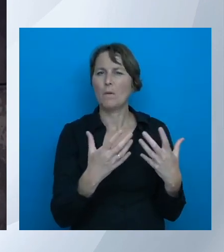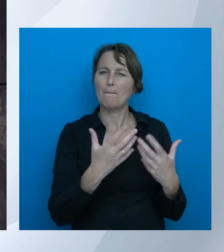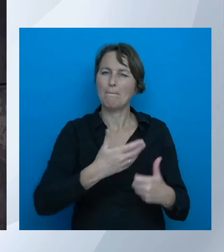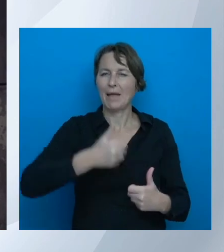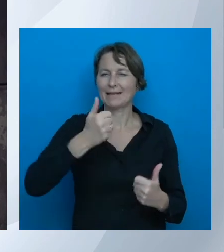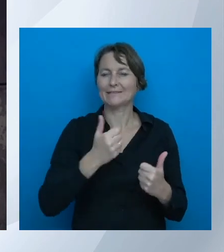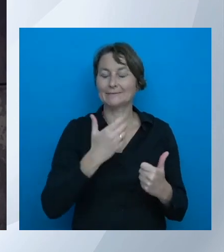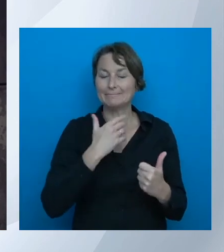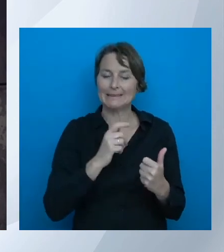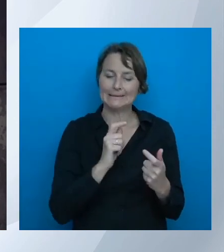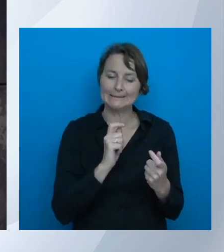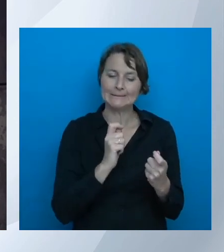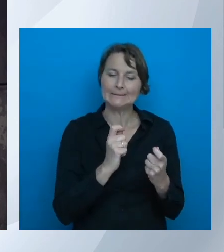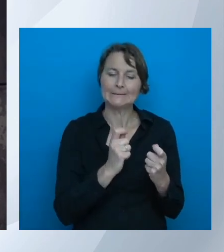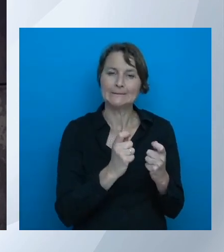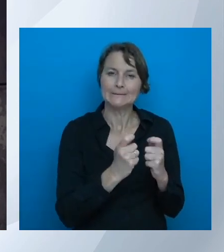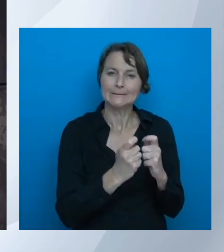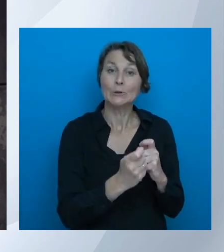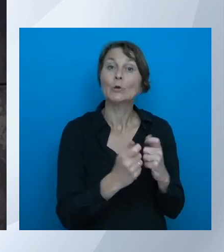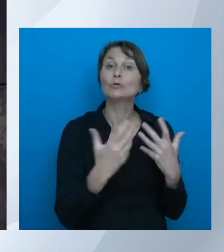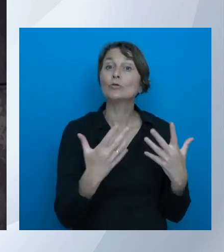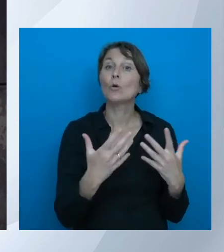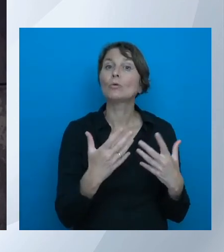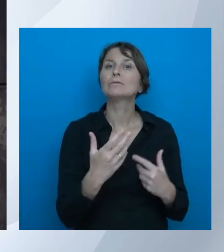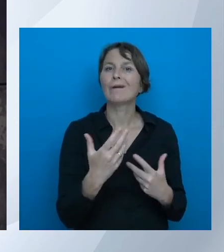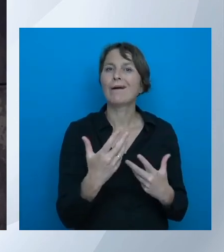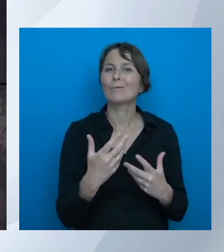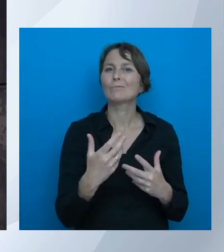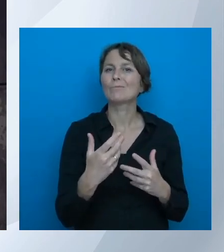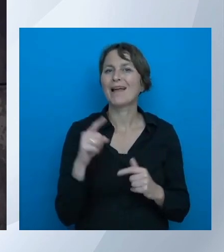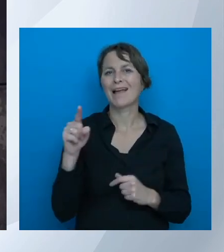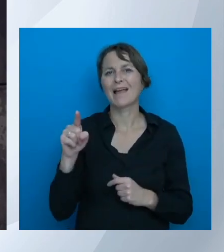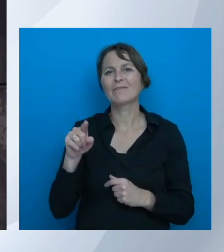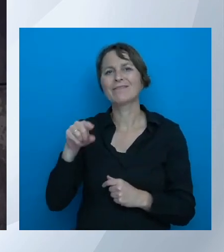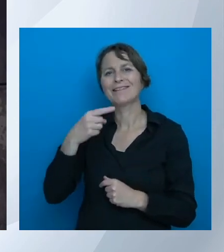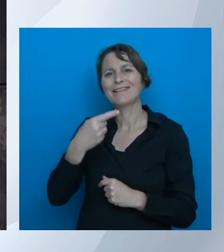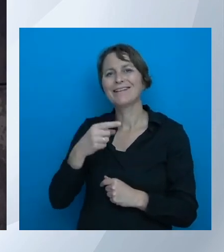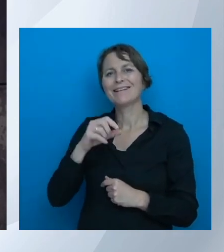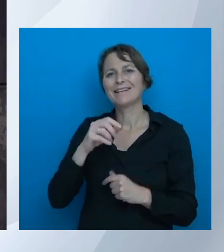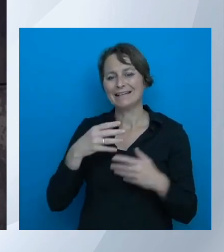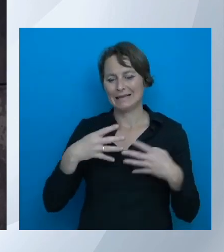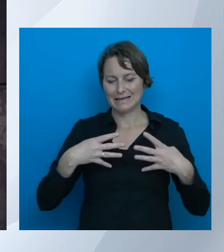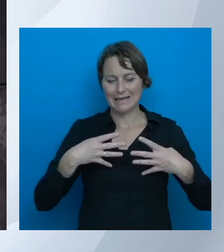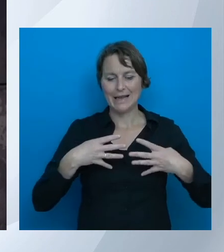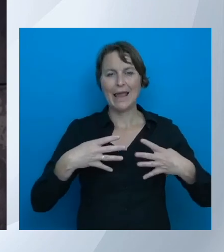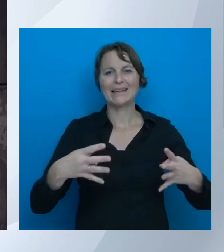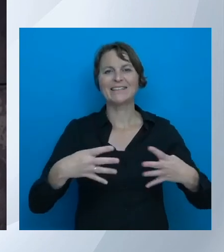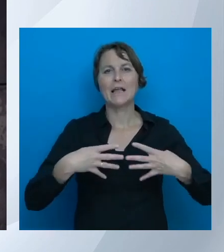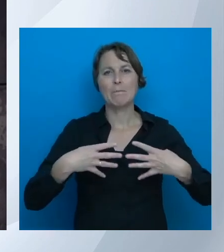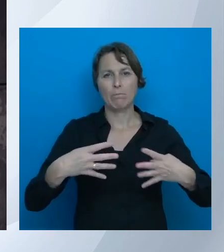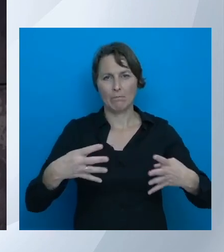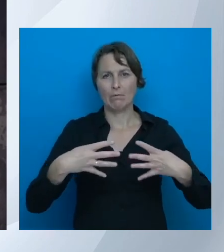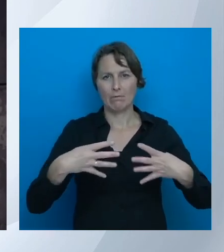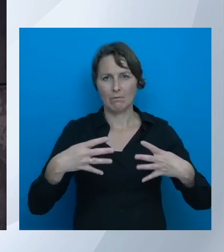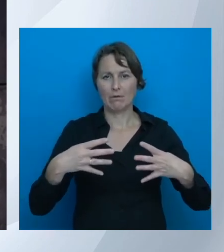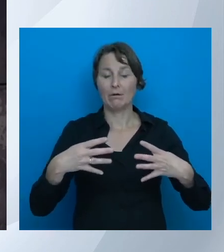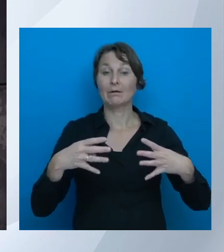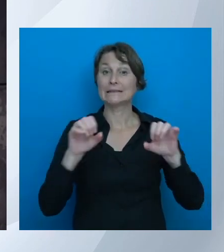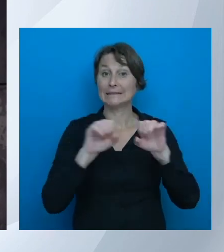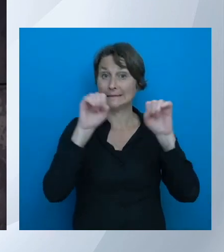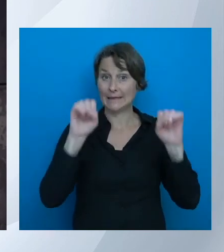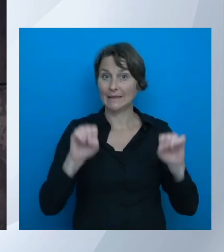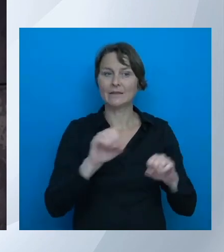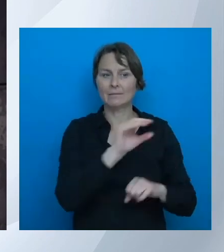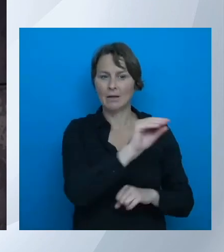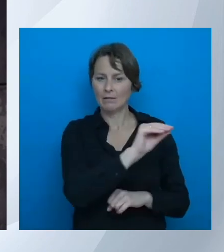project into the Gatekeeper ecosystem, because now you have the framework, you have Gatekeeper, and you have conftest.